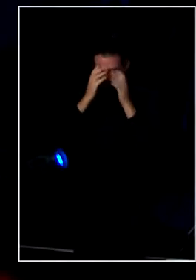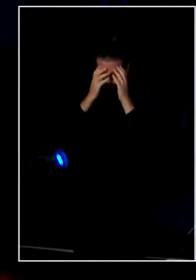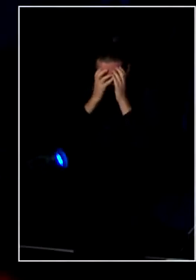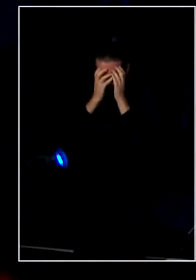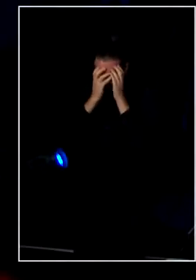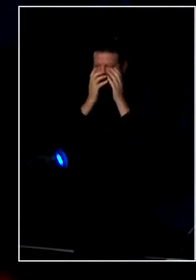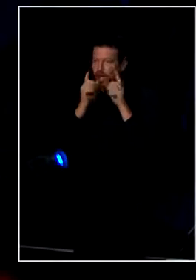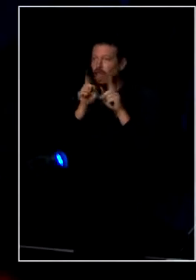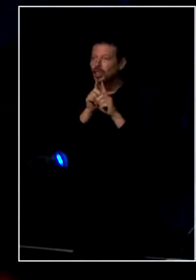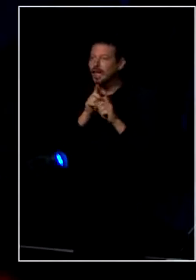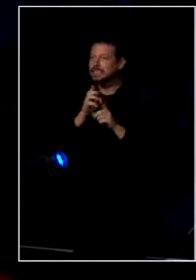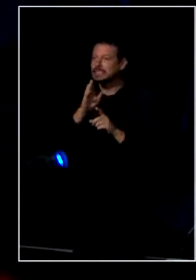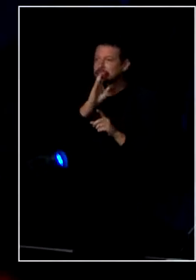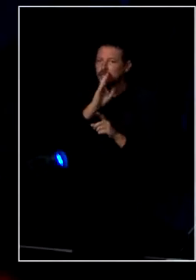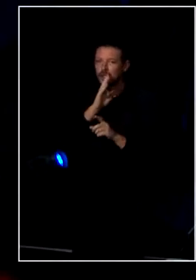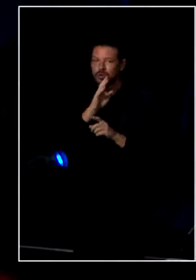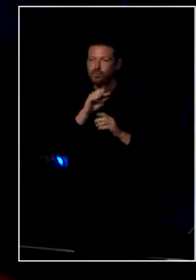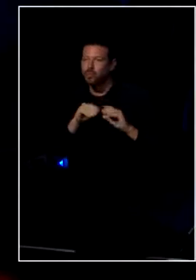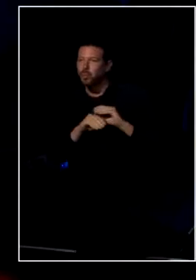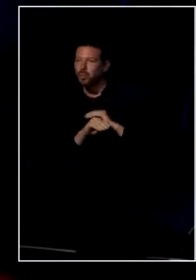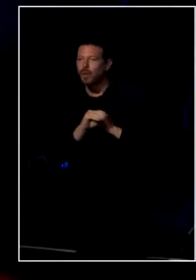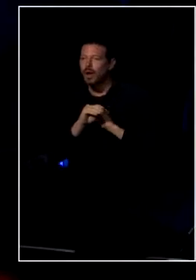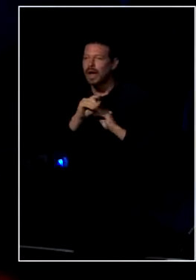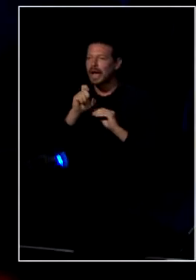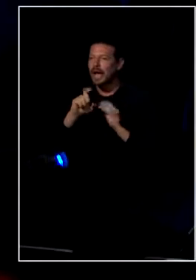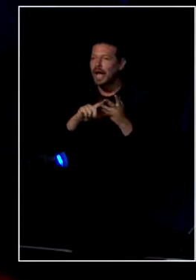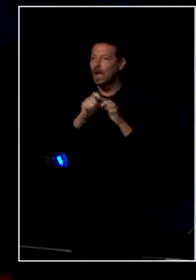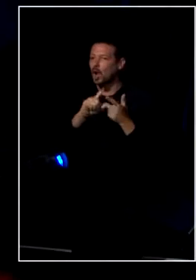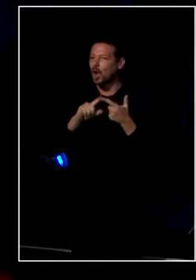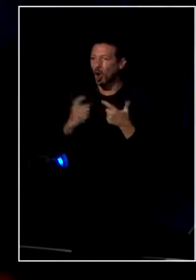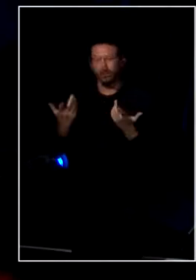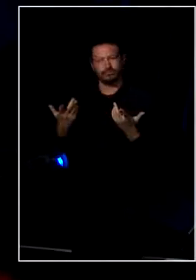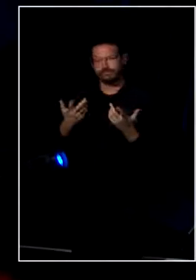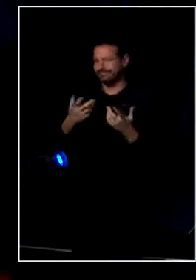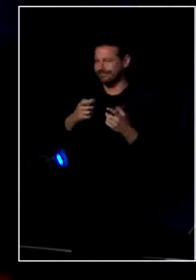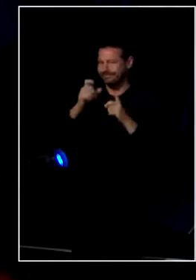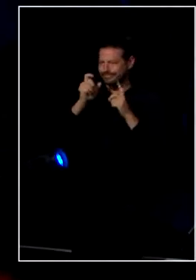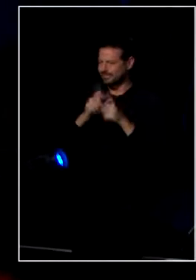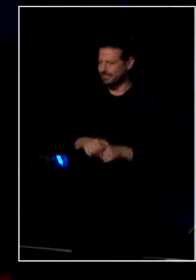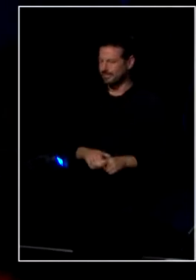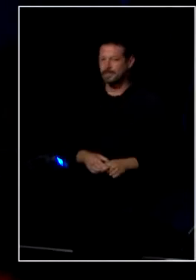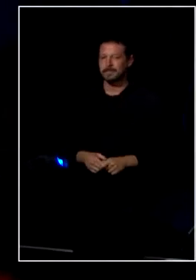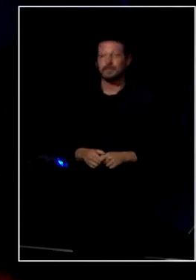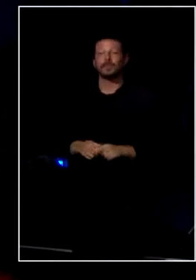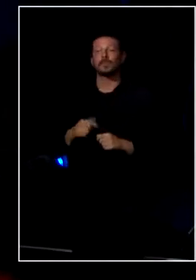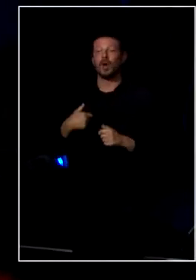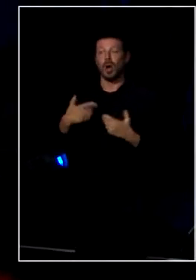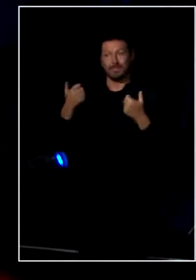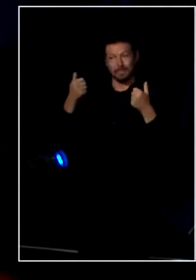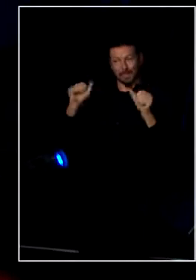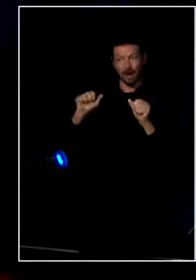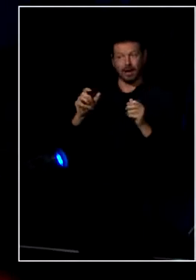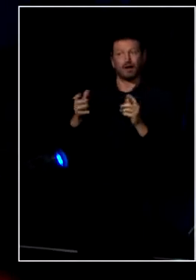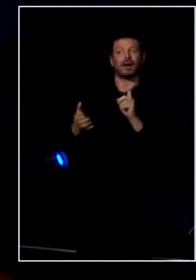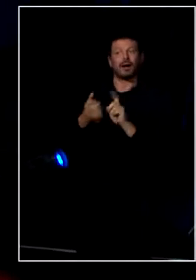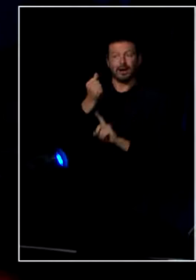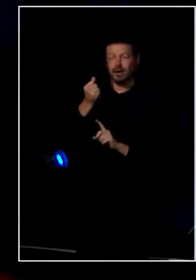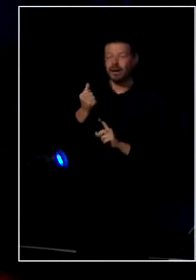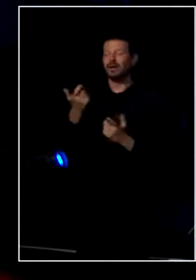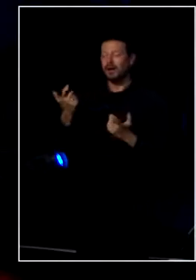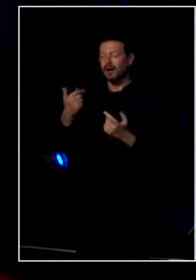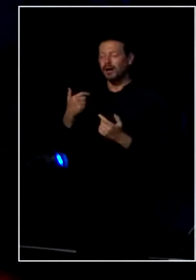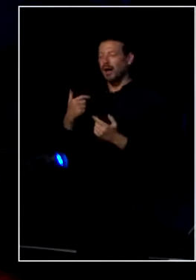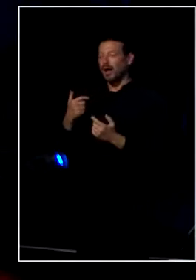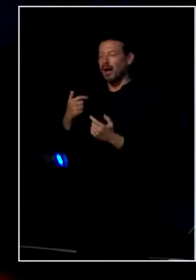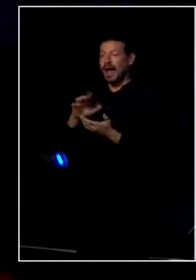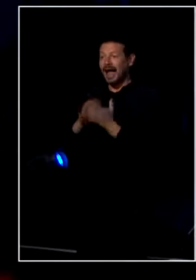that code. So the only reason I did eventually get it was I got to the part where you have to go see a doctor.